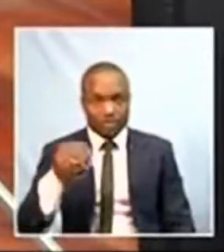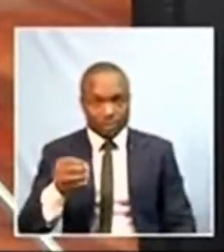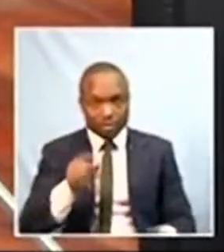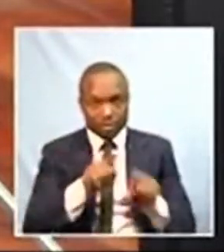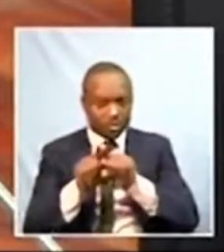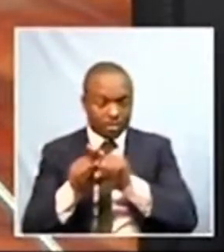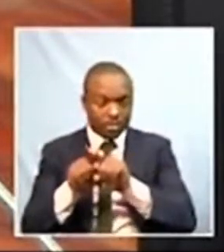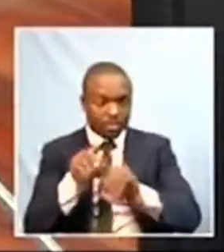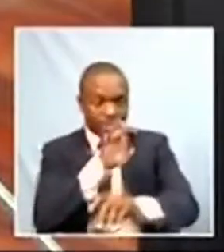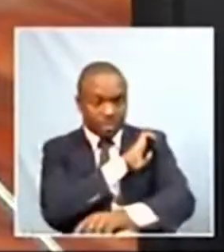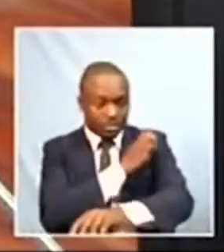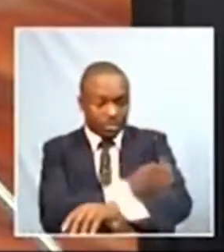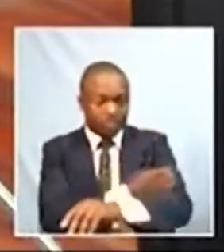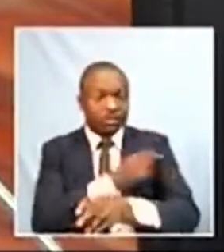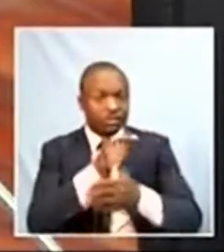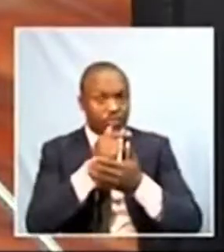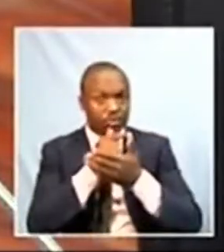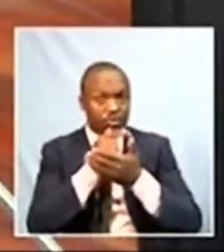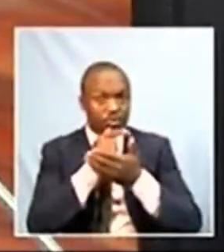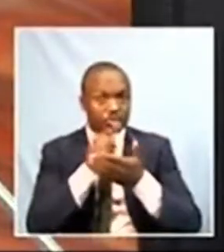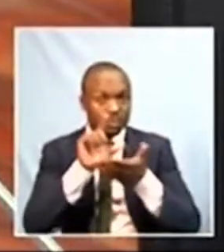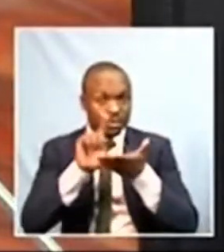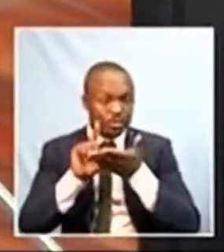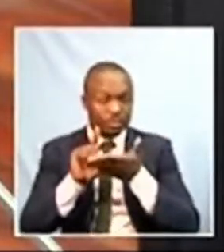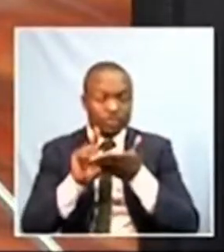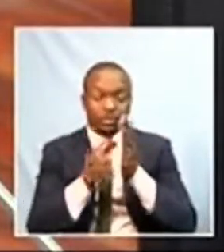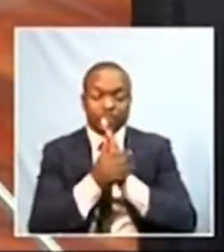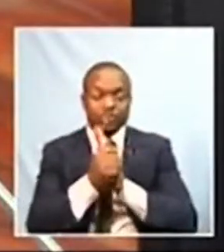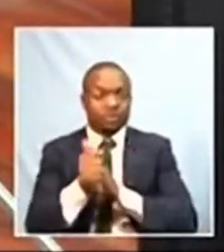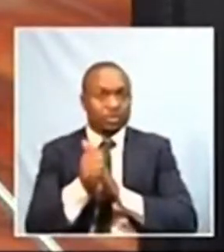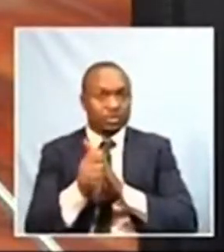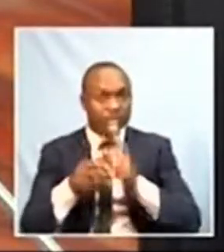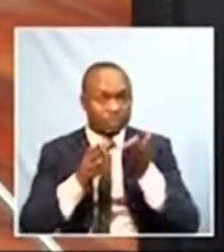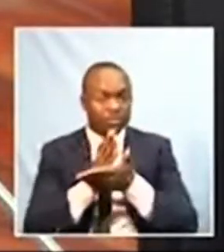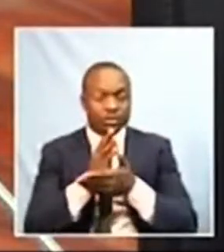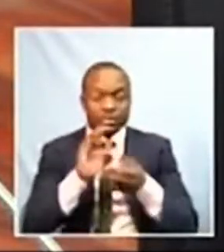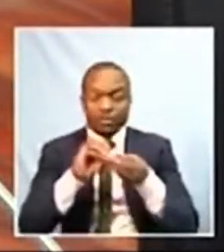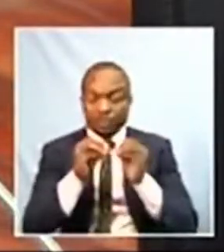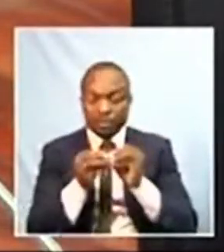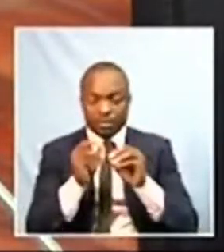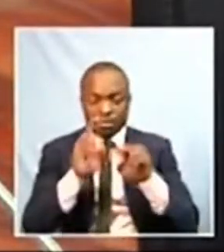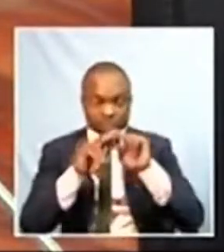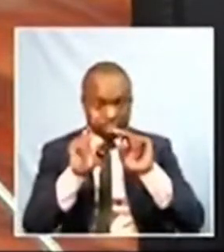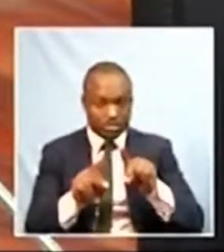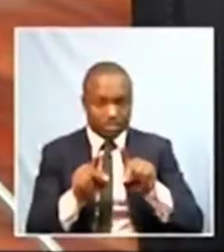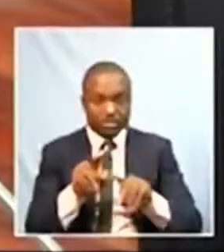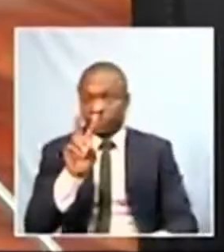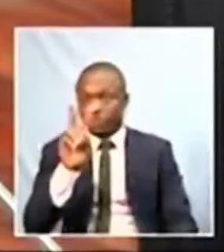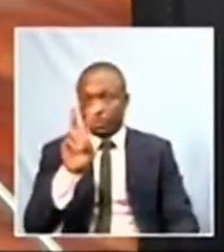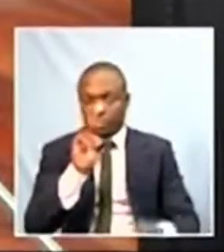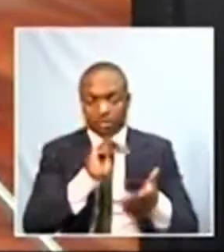as empowerment loans and skills. With the corrected figure, Chair, the